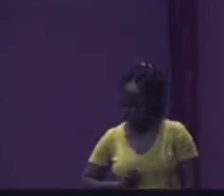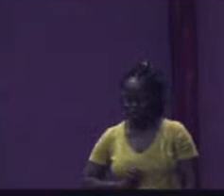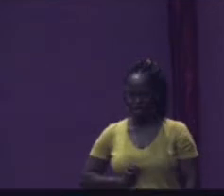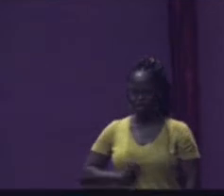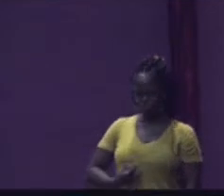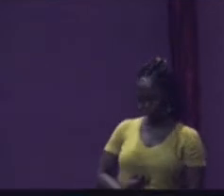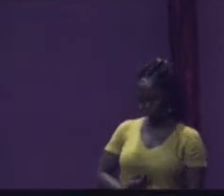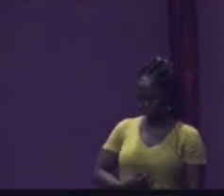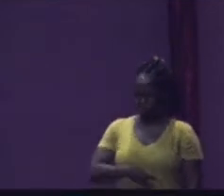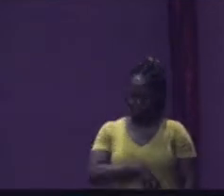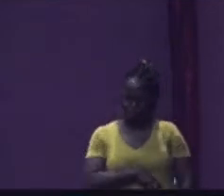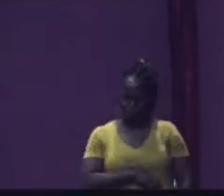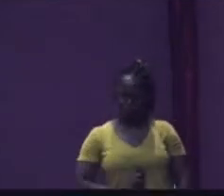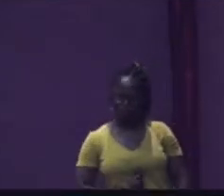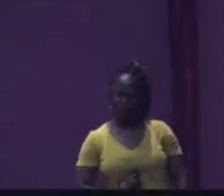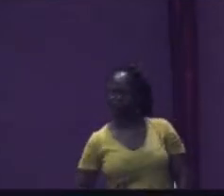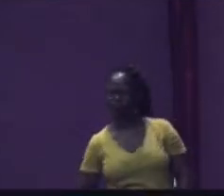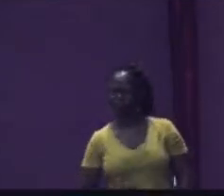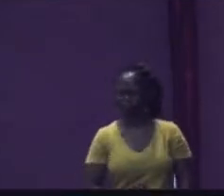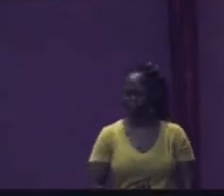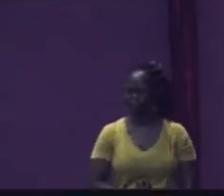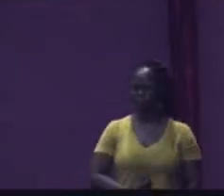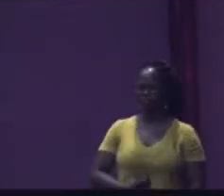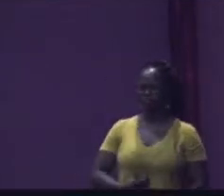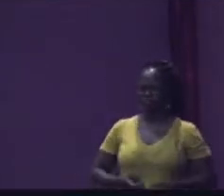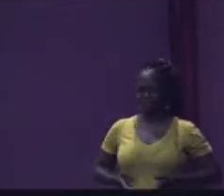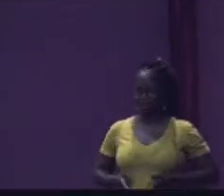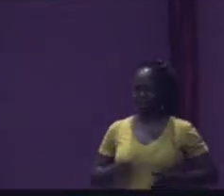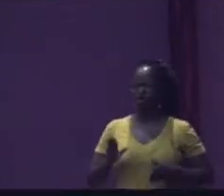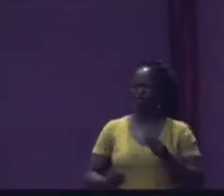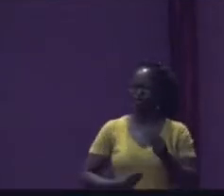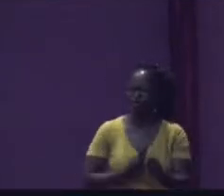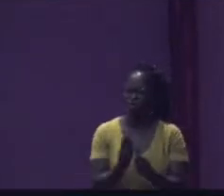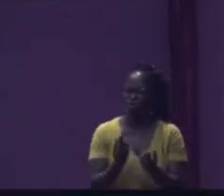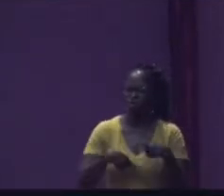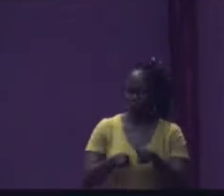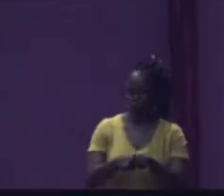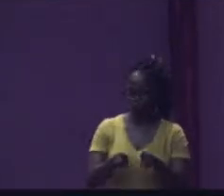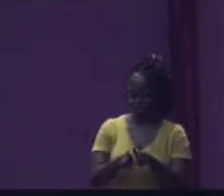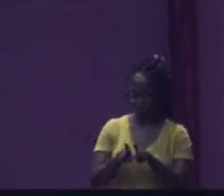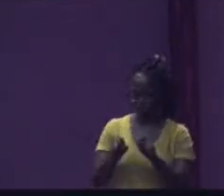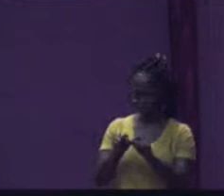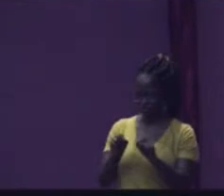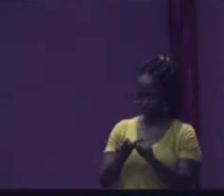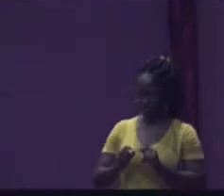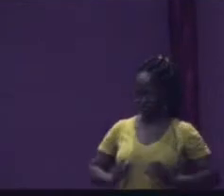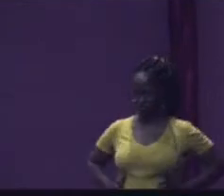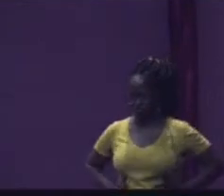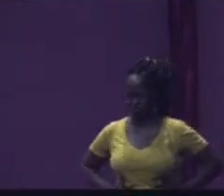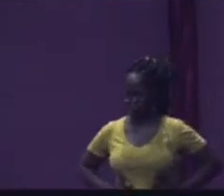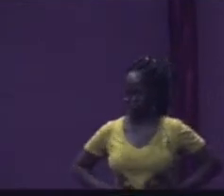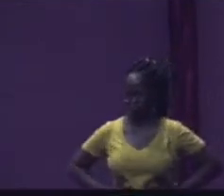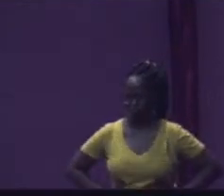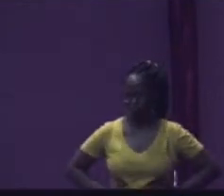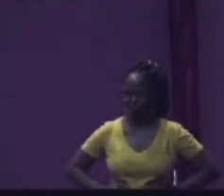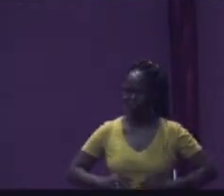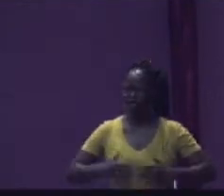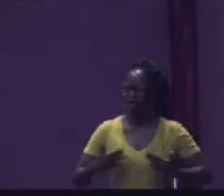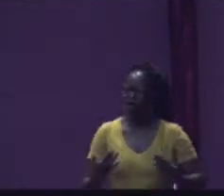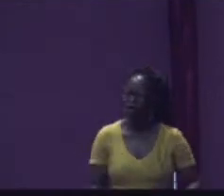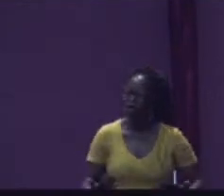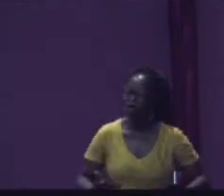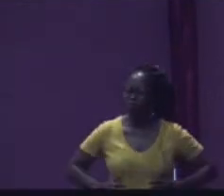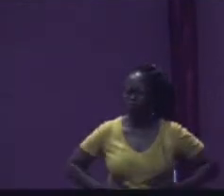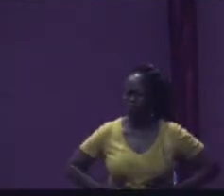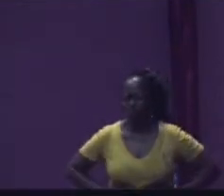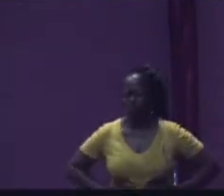time, she massages her gently, and she puts warmed oil on her hands so that they